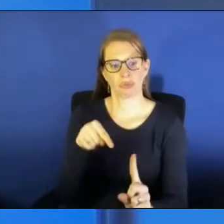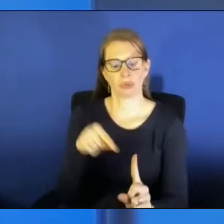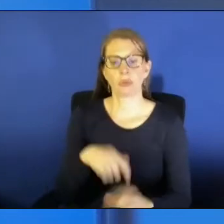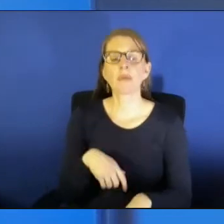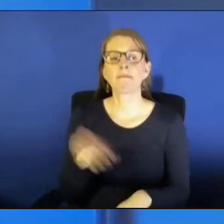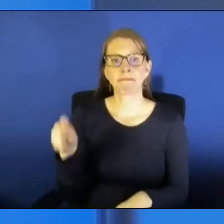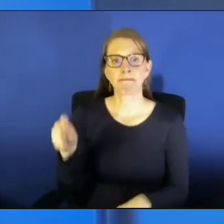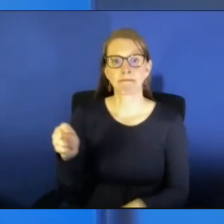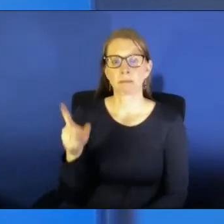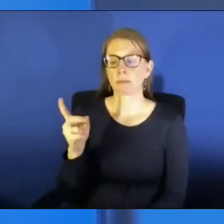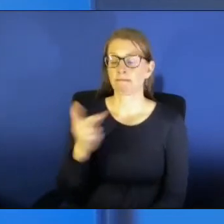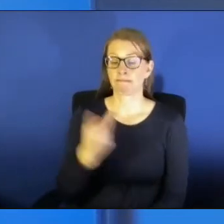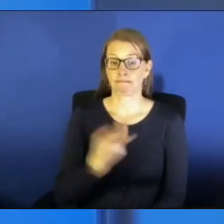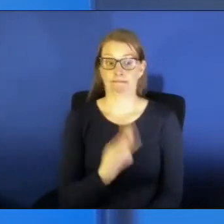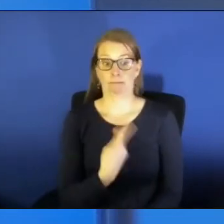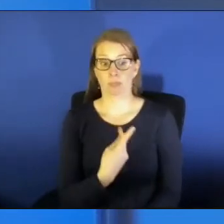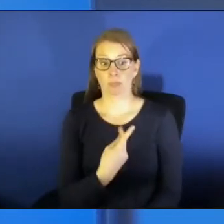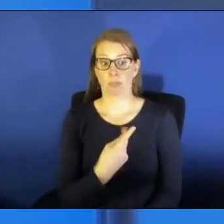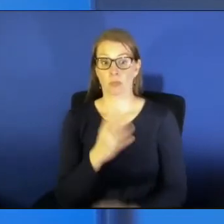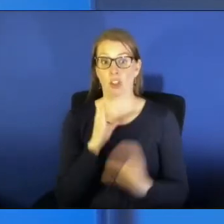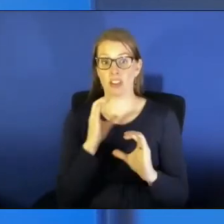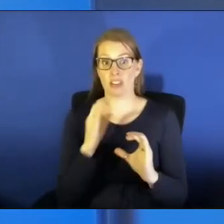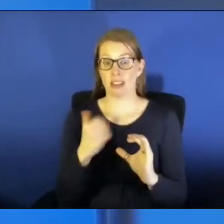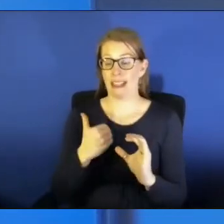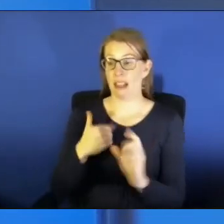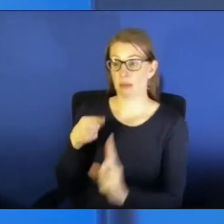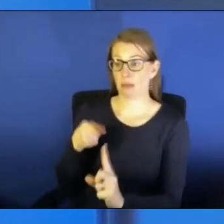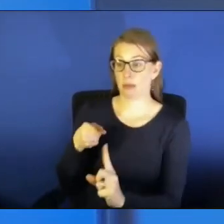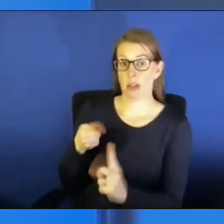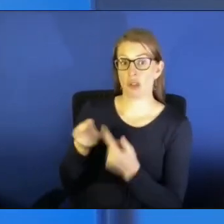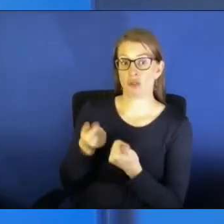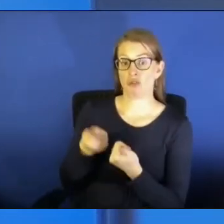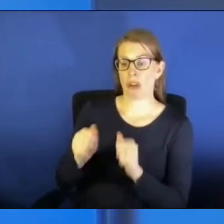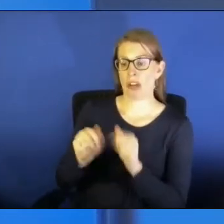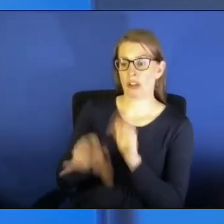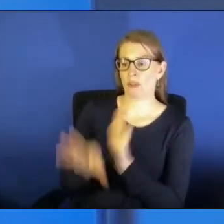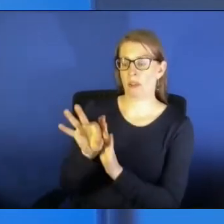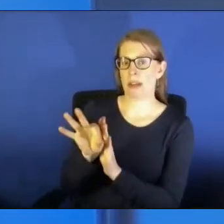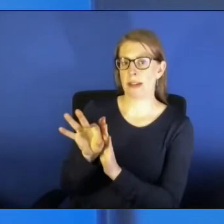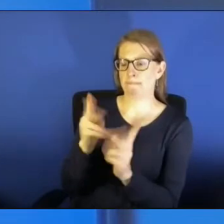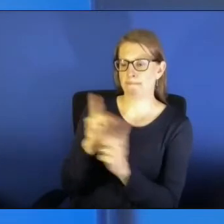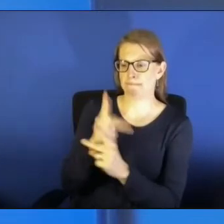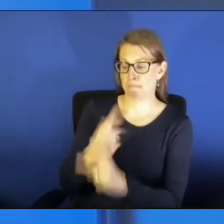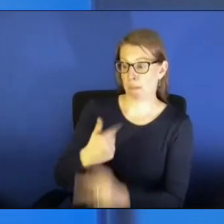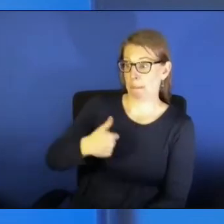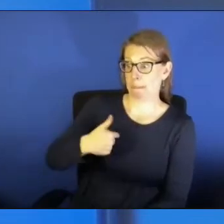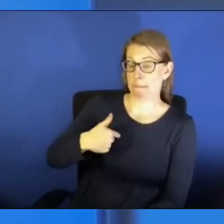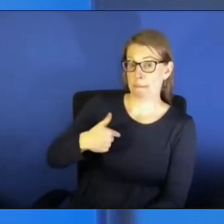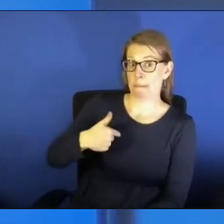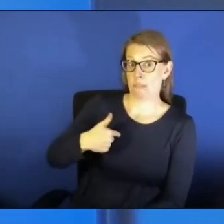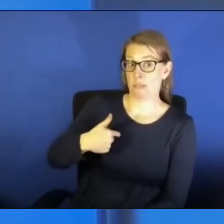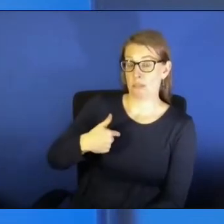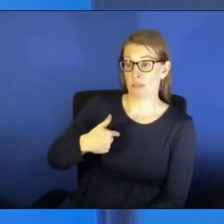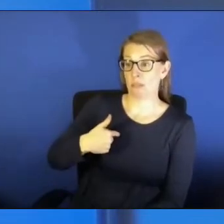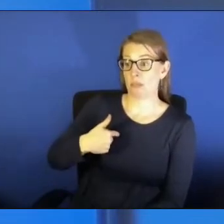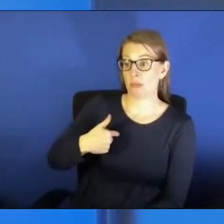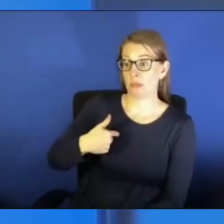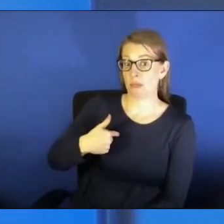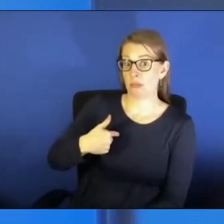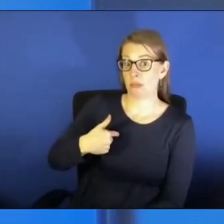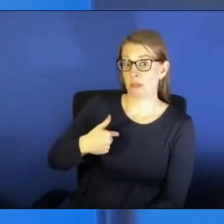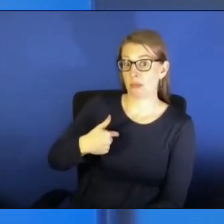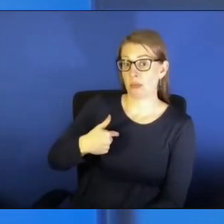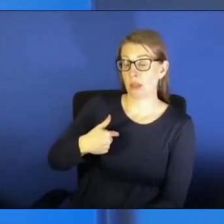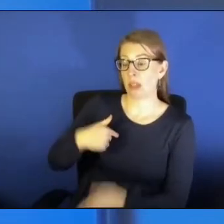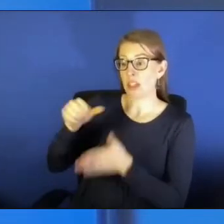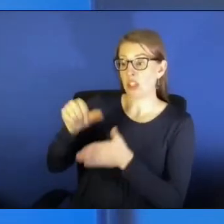and I have are about trying to find a way for me to tone down the extent of the surgery that